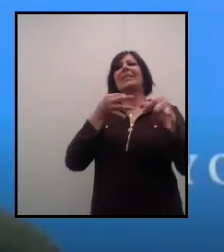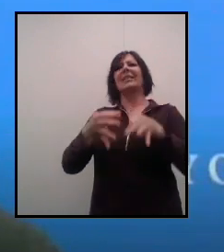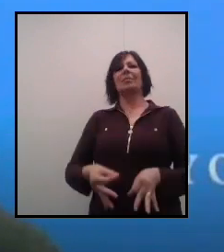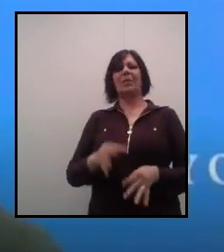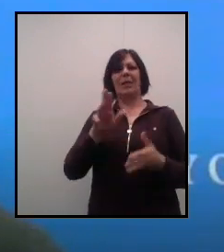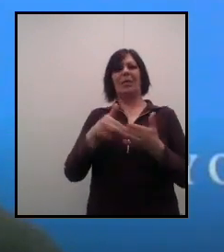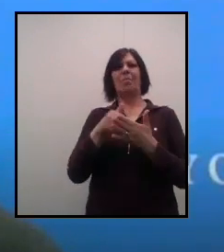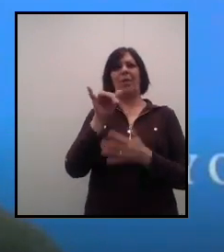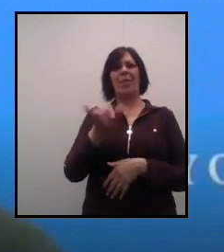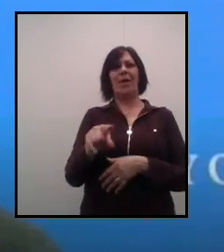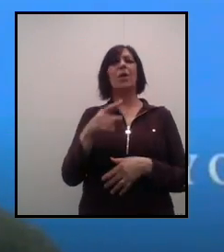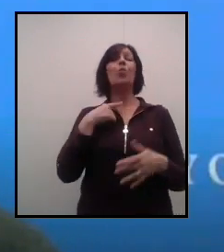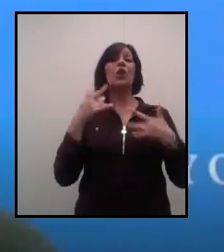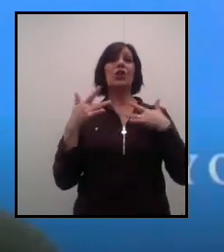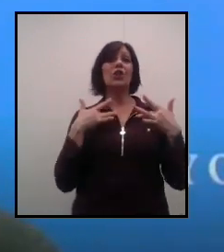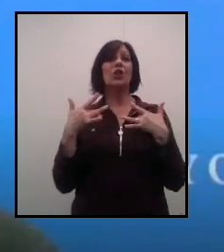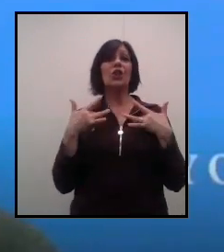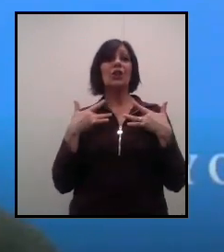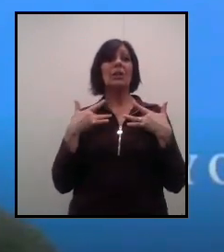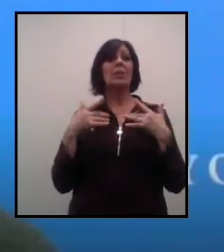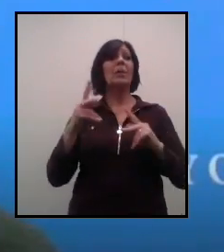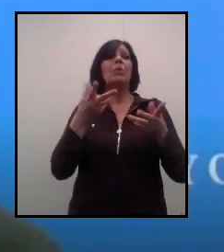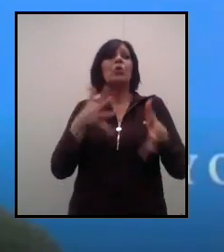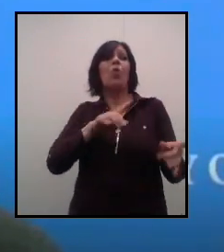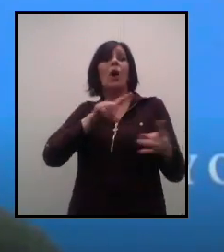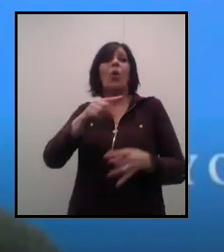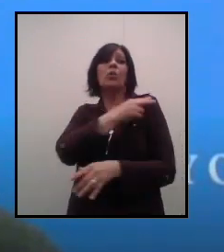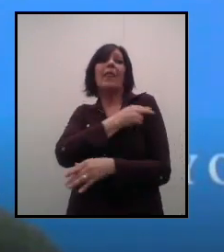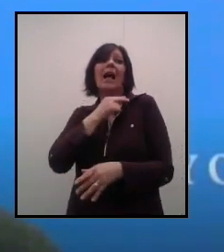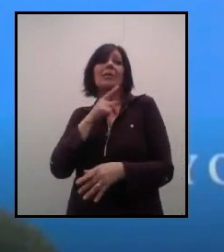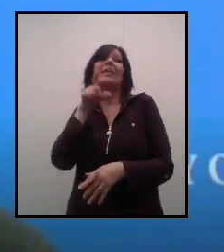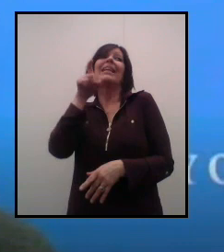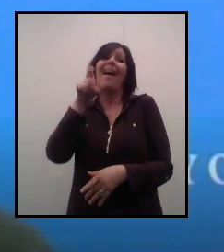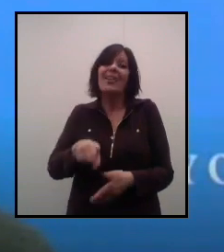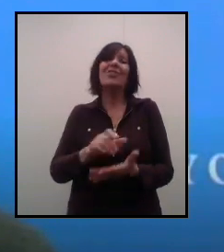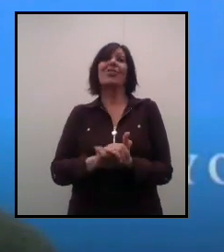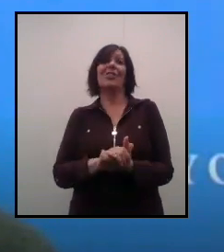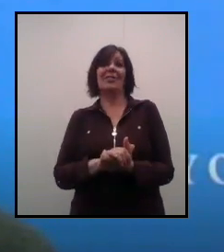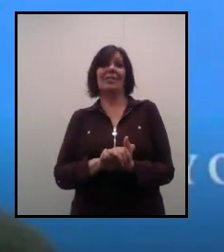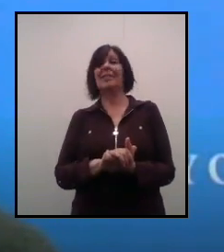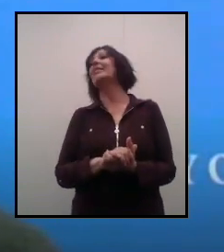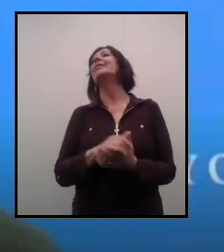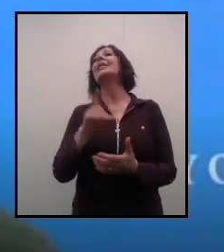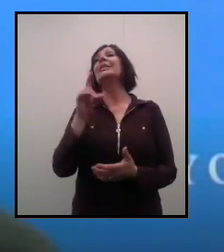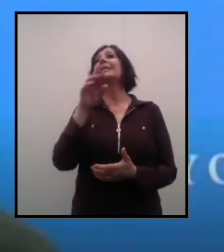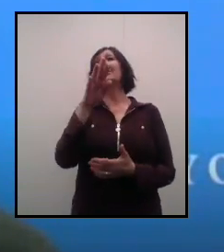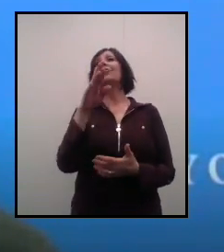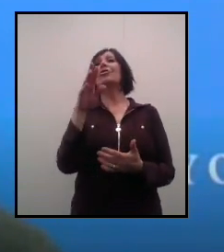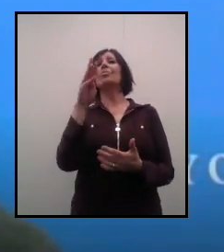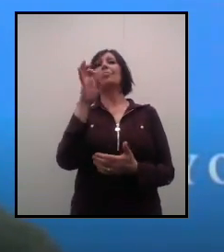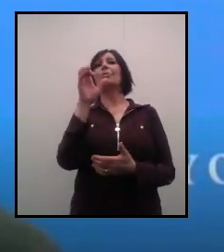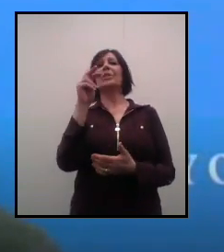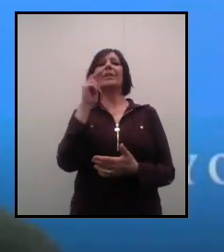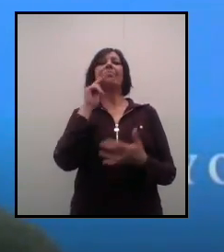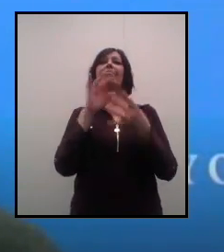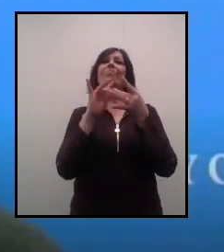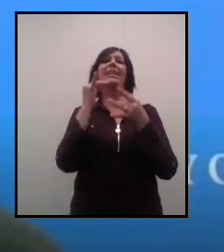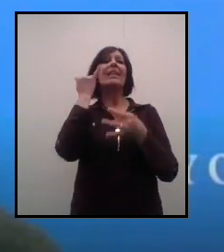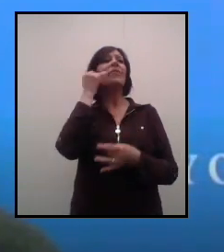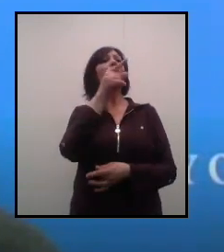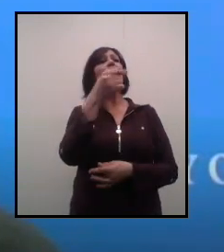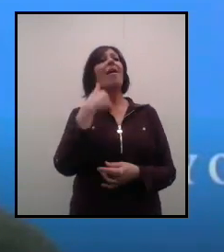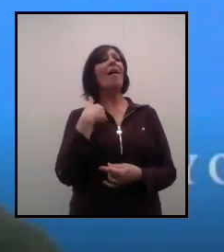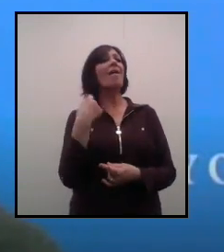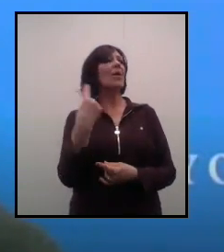about it. We're concerned about that. That's why I included it in my presentation on Wednesday, and Dr. Burstein talked about it today. If you're suffering from a